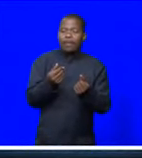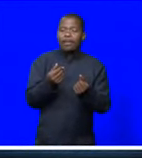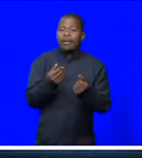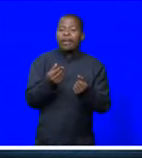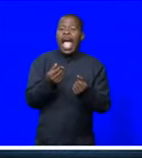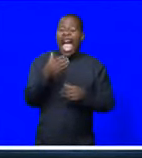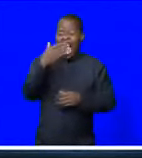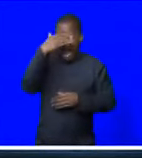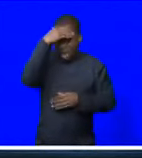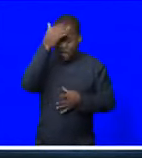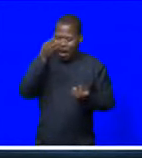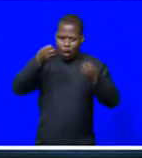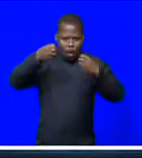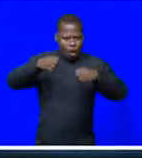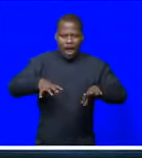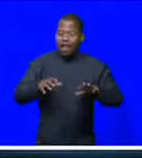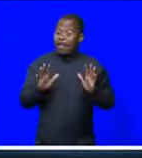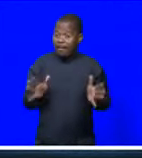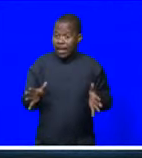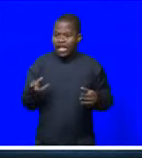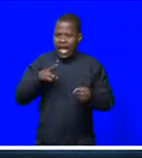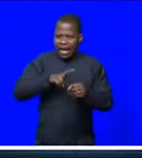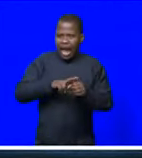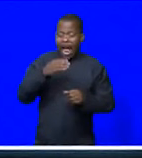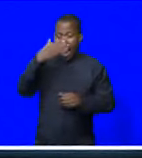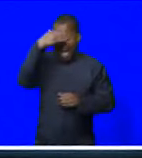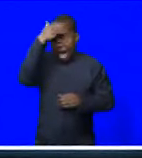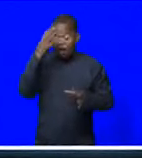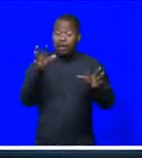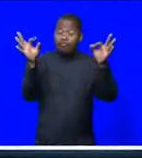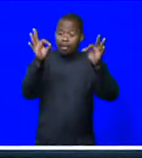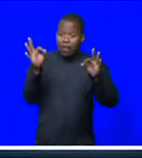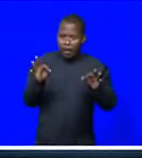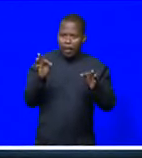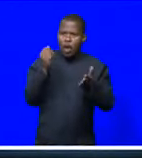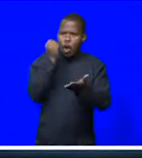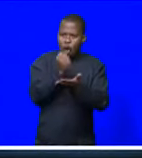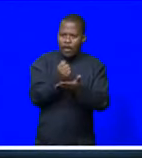declare i-loss ngoba nakhona leka AG baveta lokho ukuthi